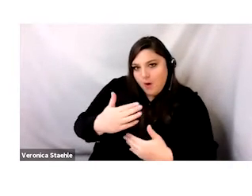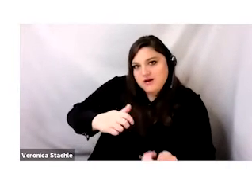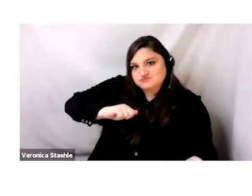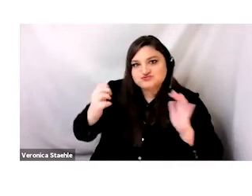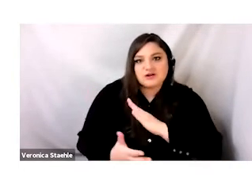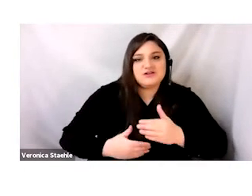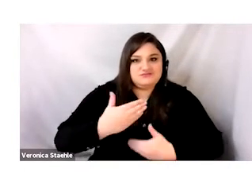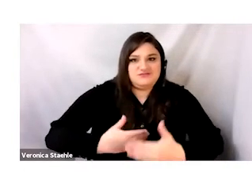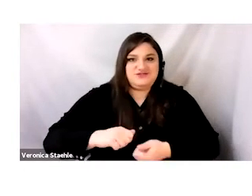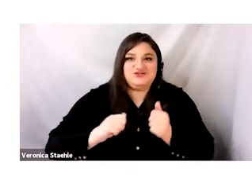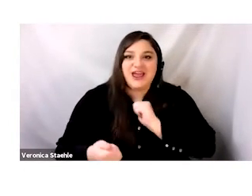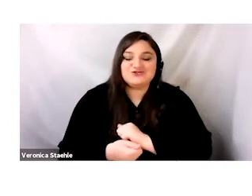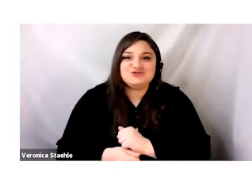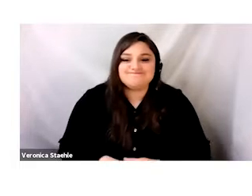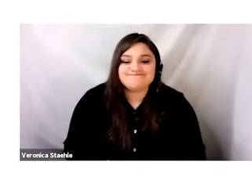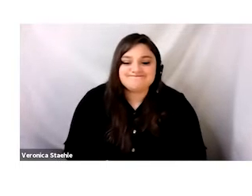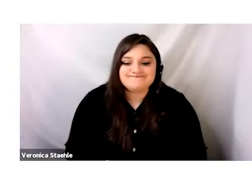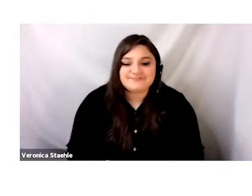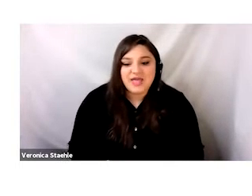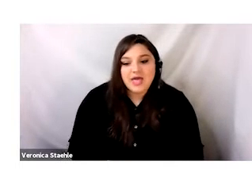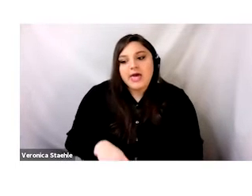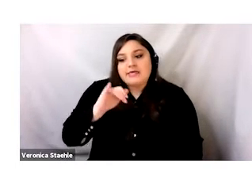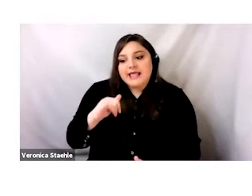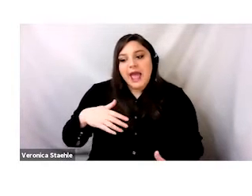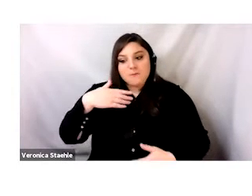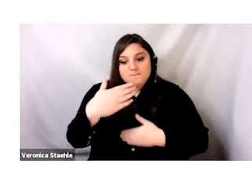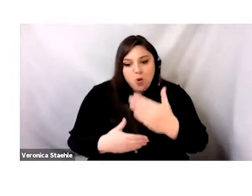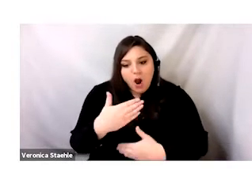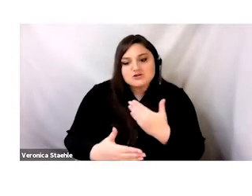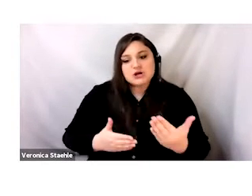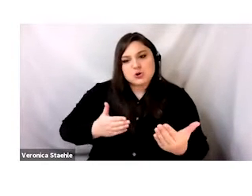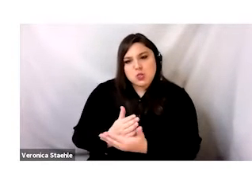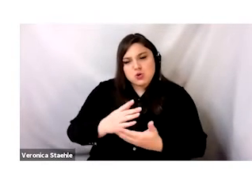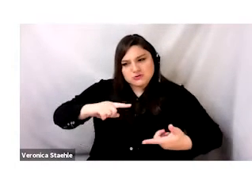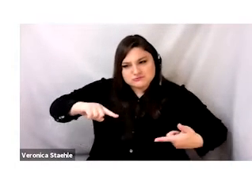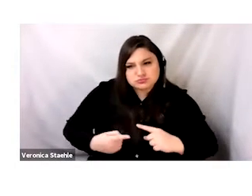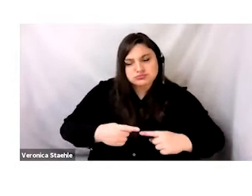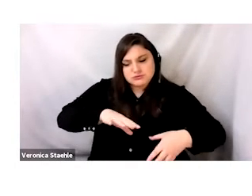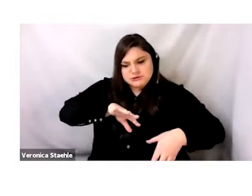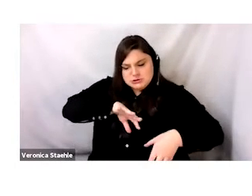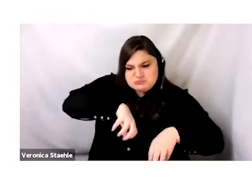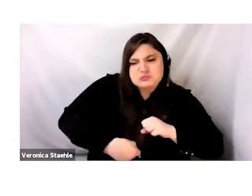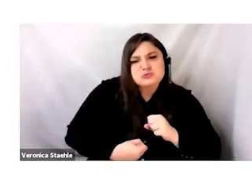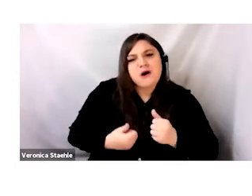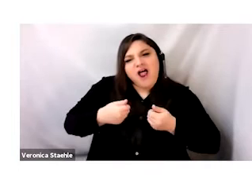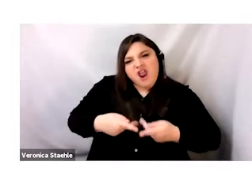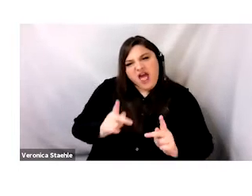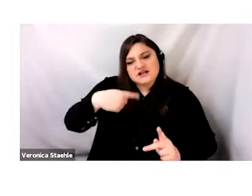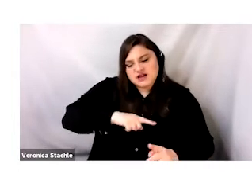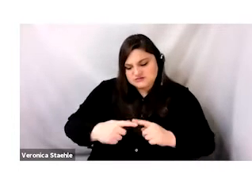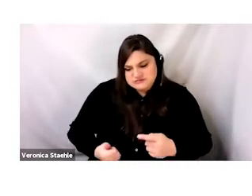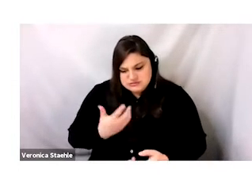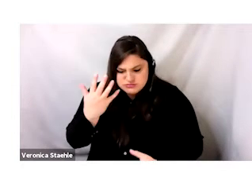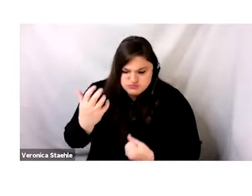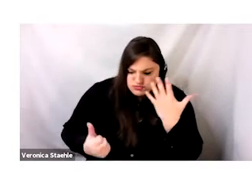The process of moving through the harm actually allows us to go deeper, to find confidence with a capital